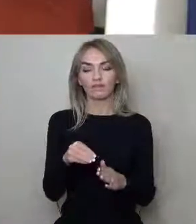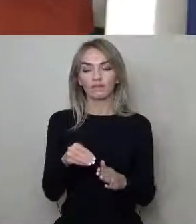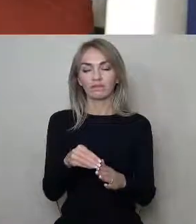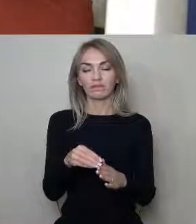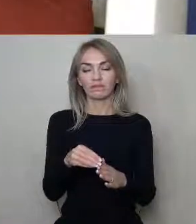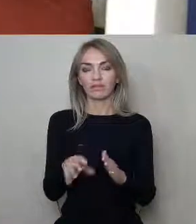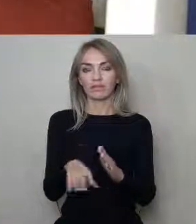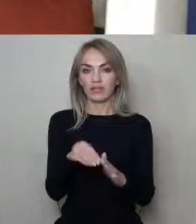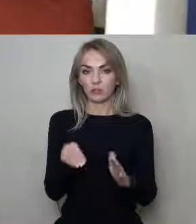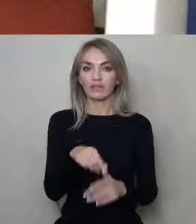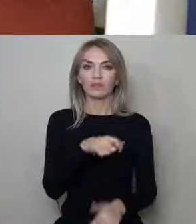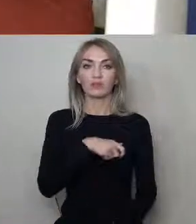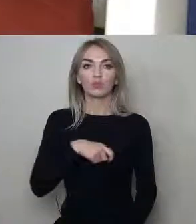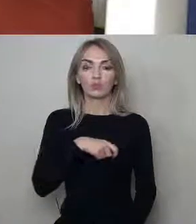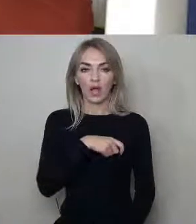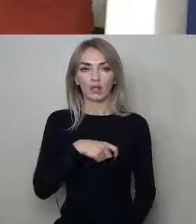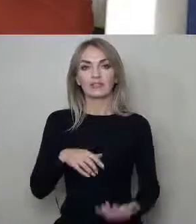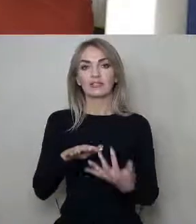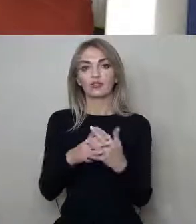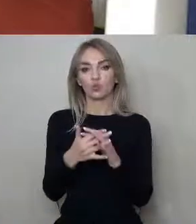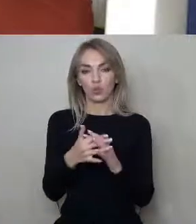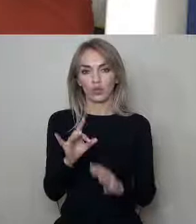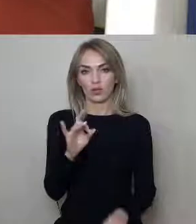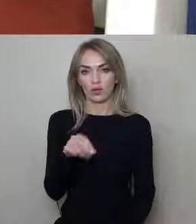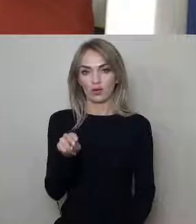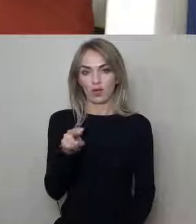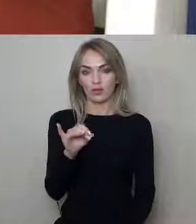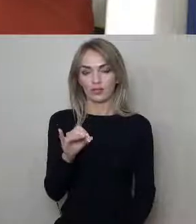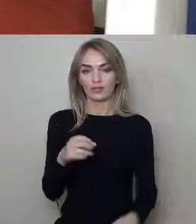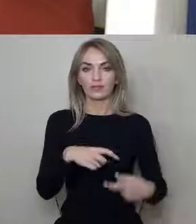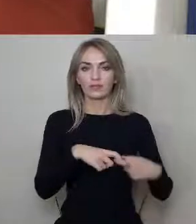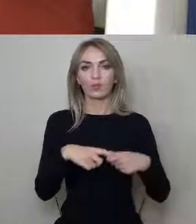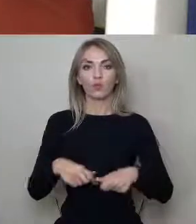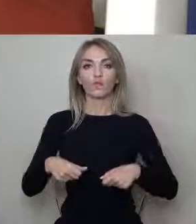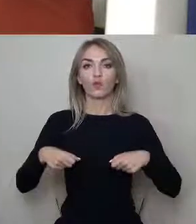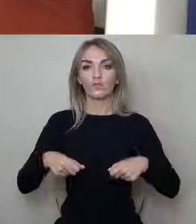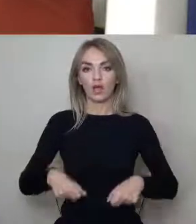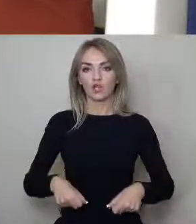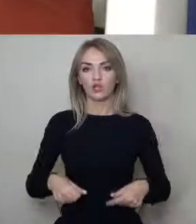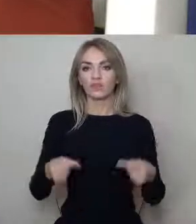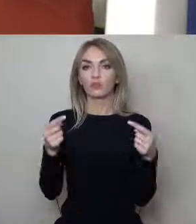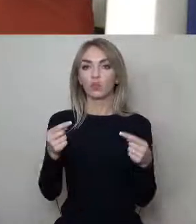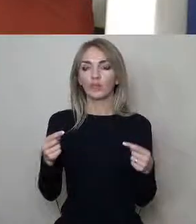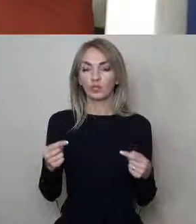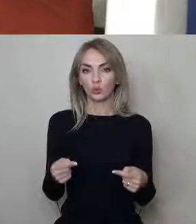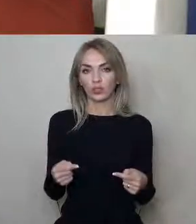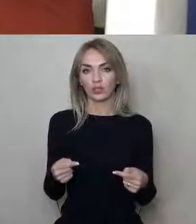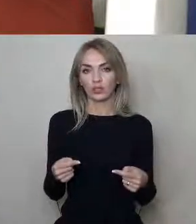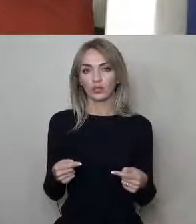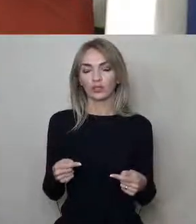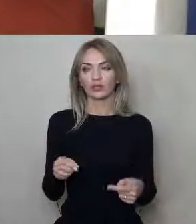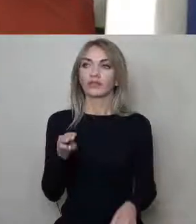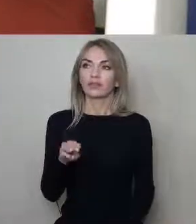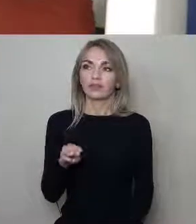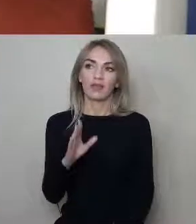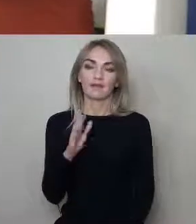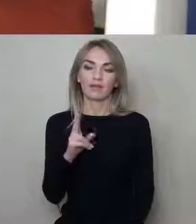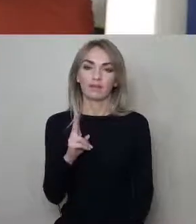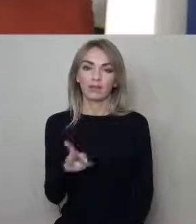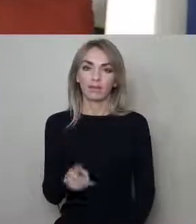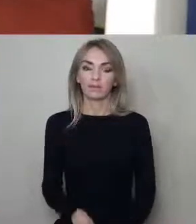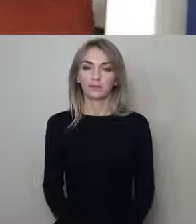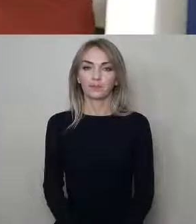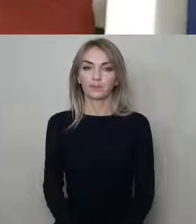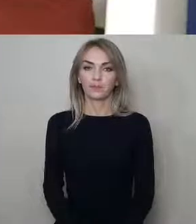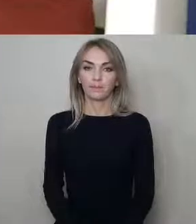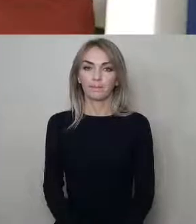up constituencies or boundaries of the constituencies for the councillors of the village council. So it depends on the